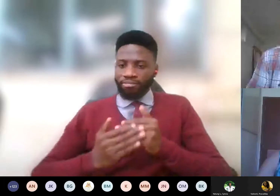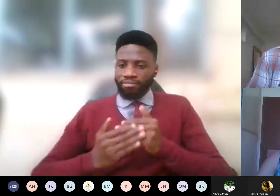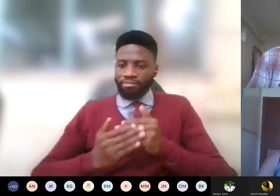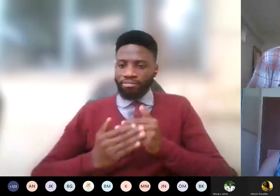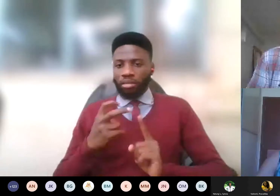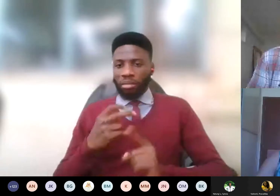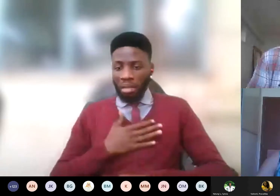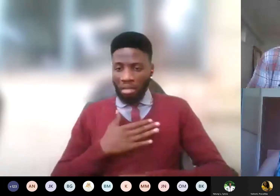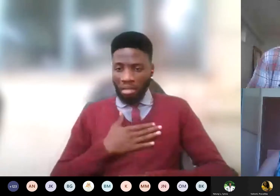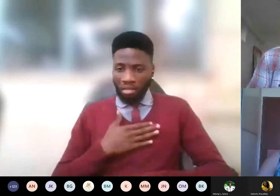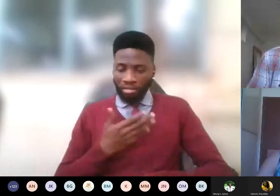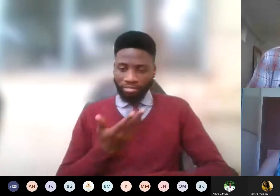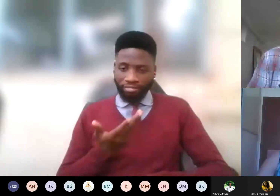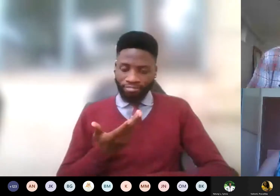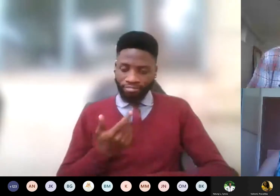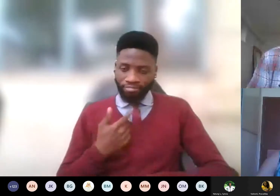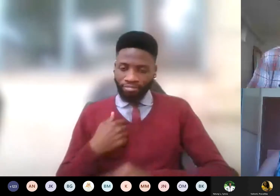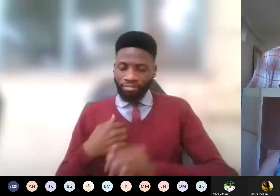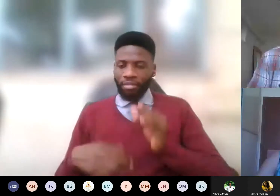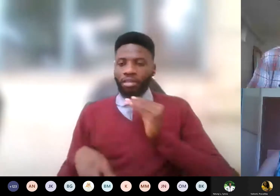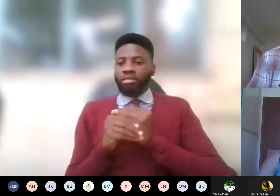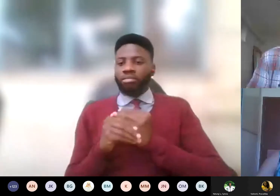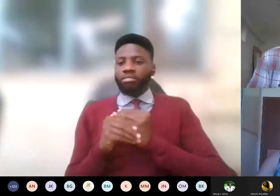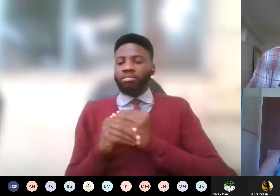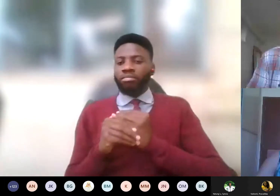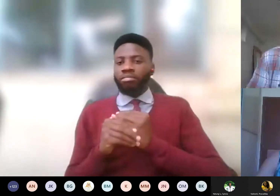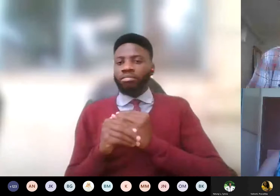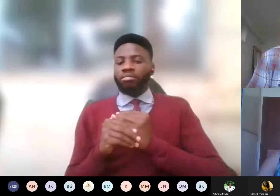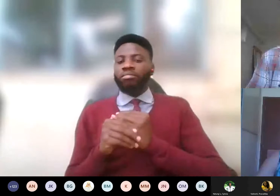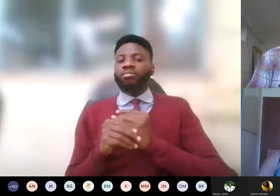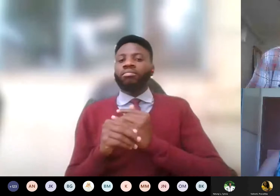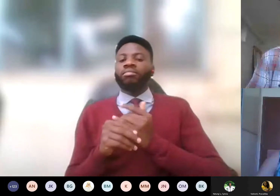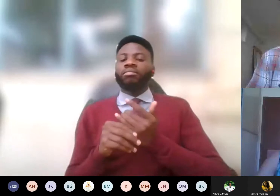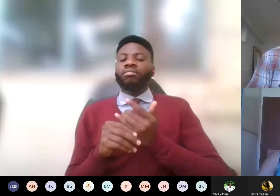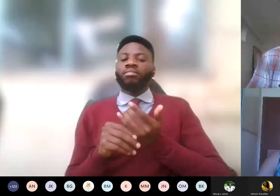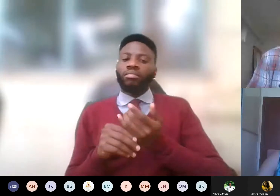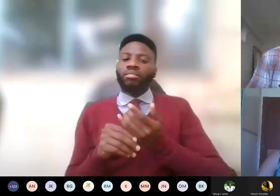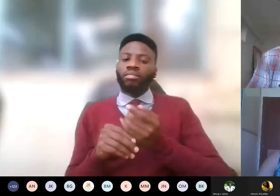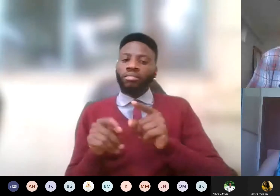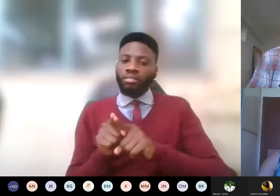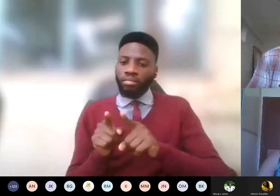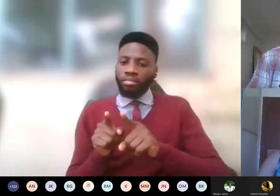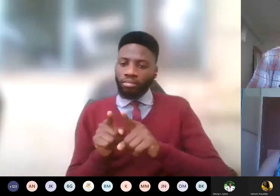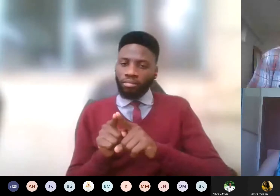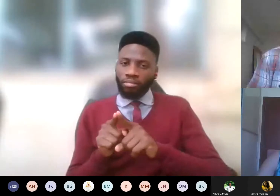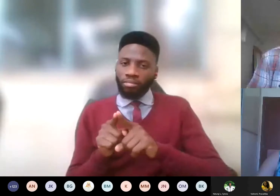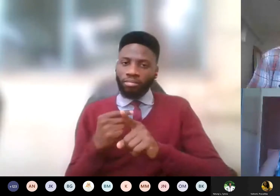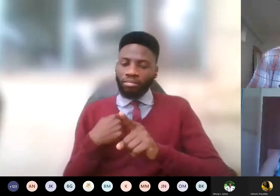evolve, will always be busy. So my experience is people who are asking